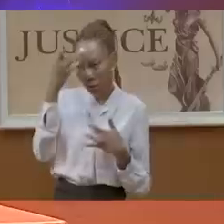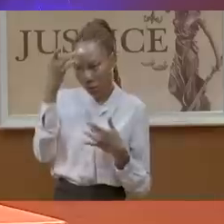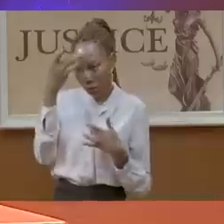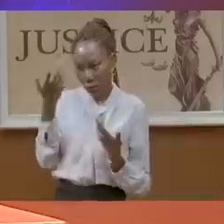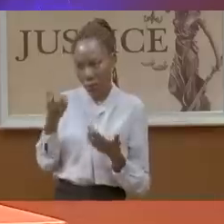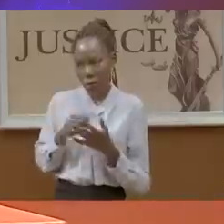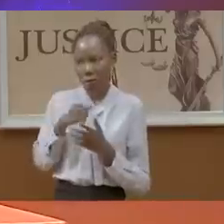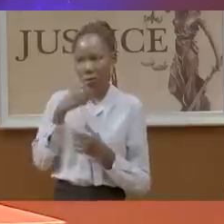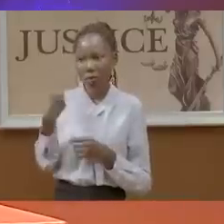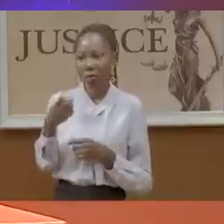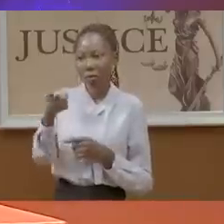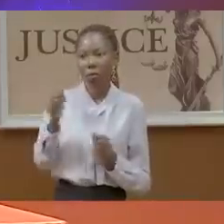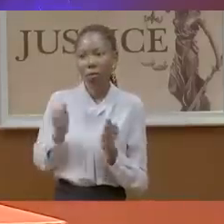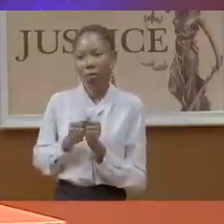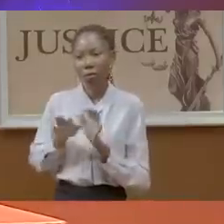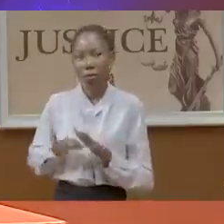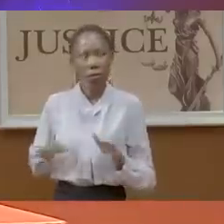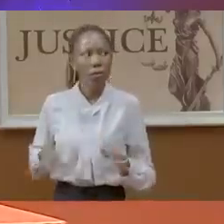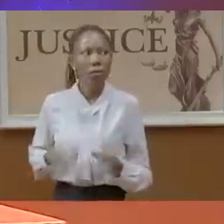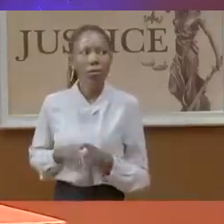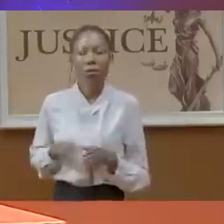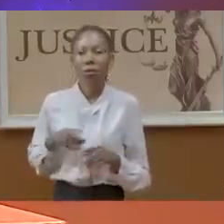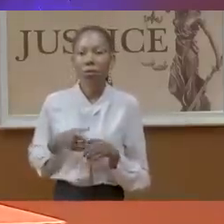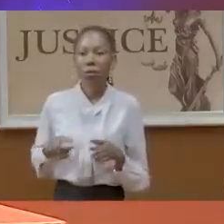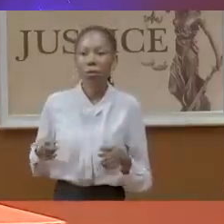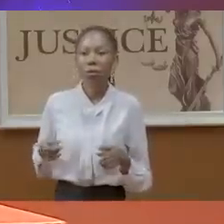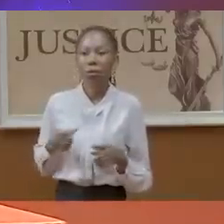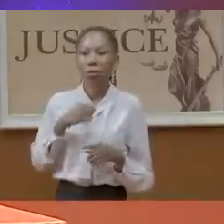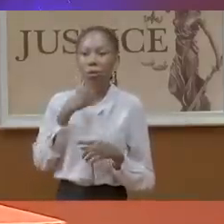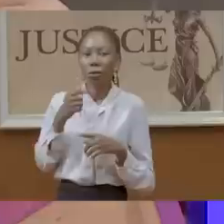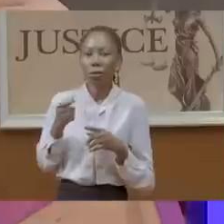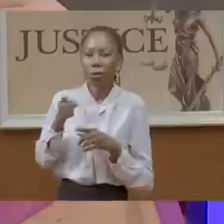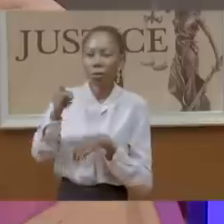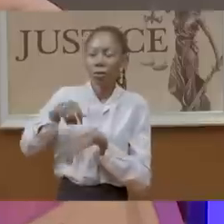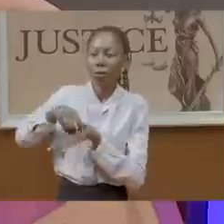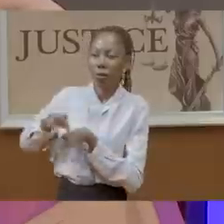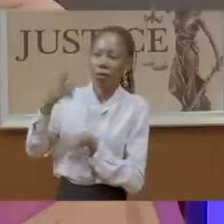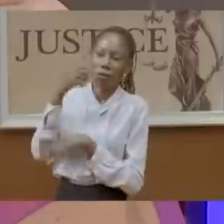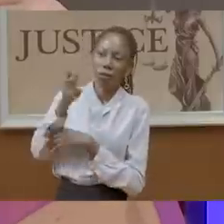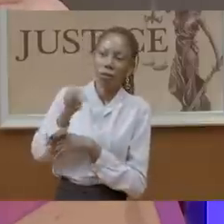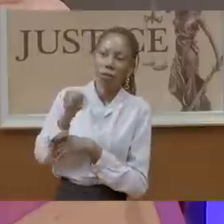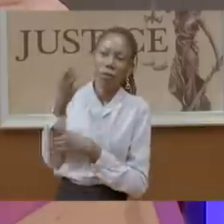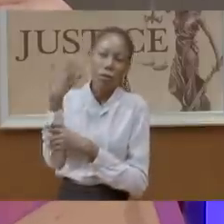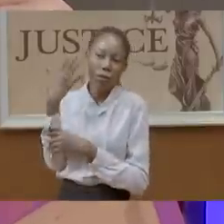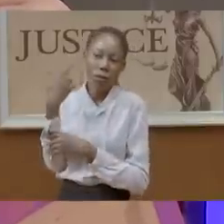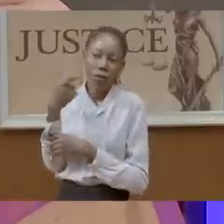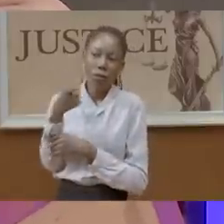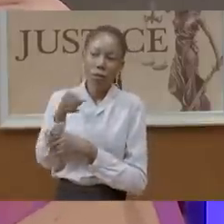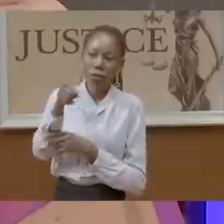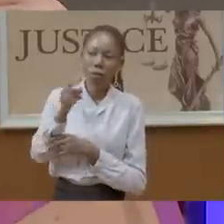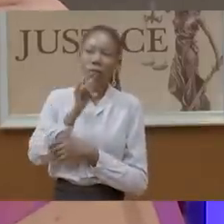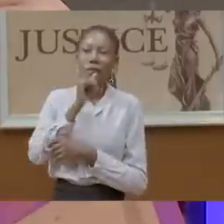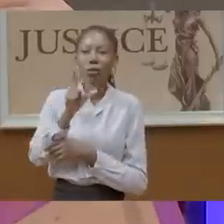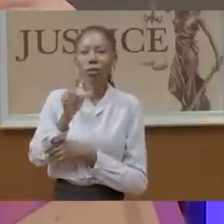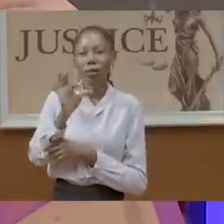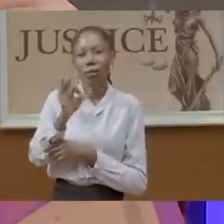not only me, myself and my kids. So when he sent for me, then I could remember vividly. I was in a friend's house. I was 29 years